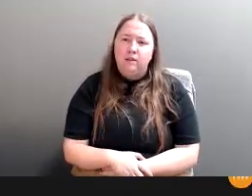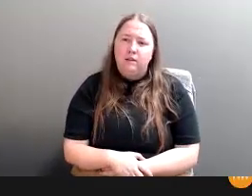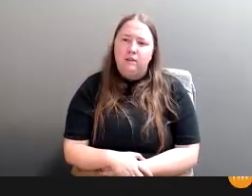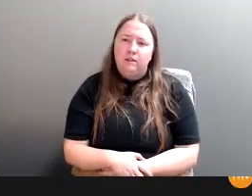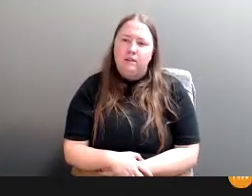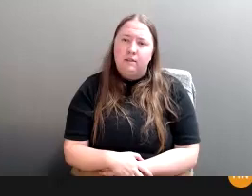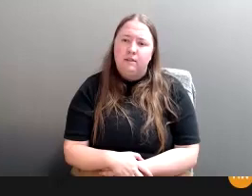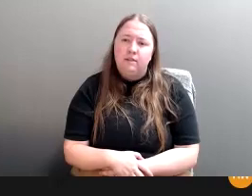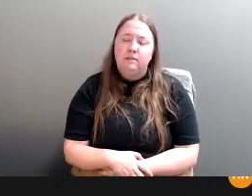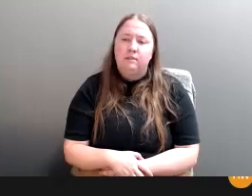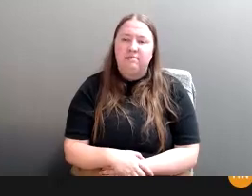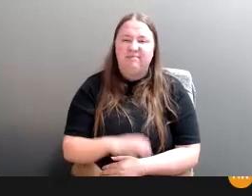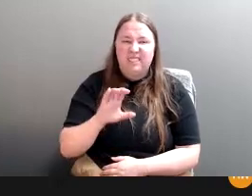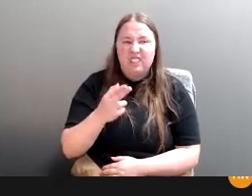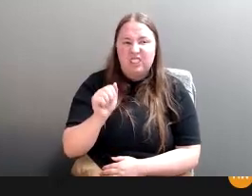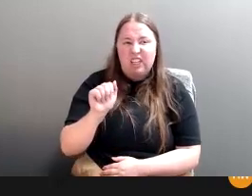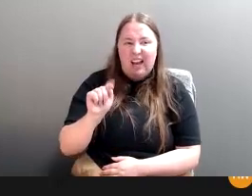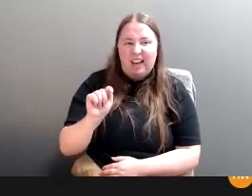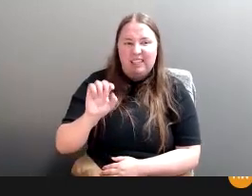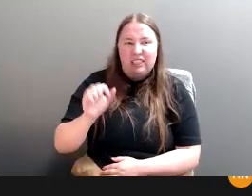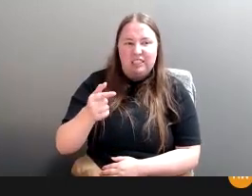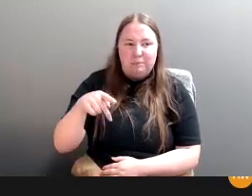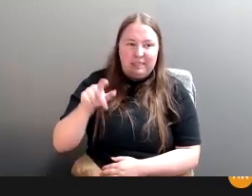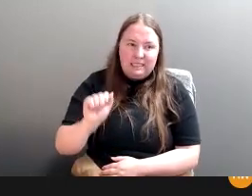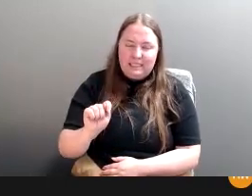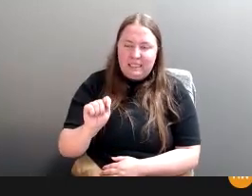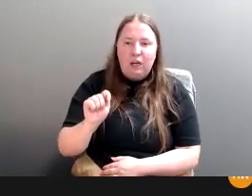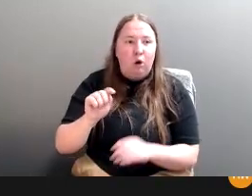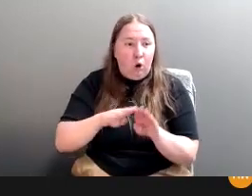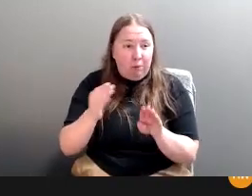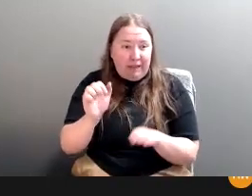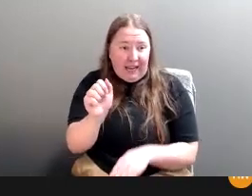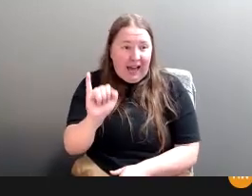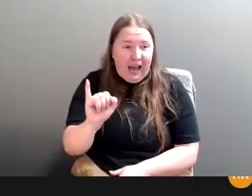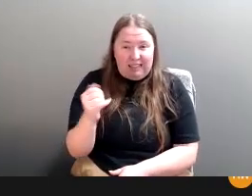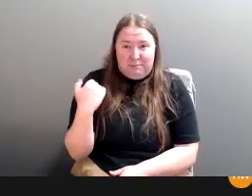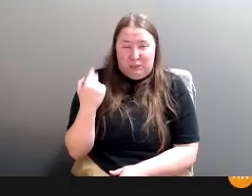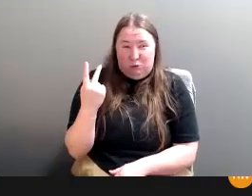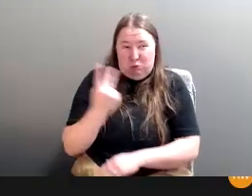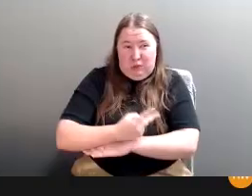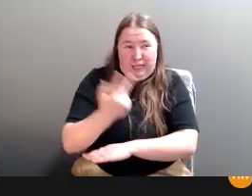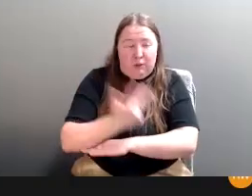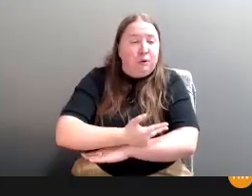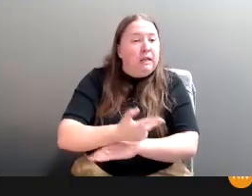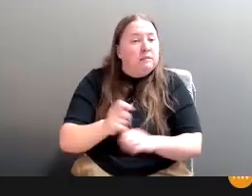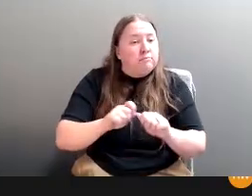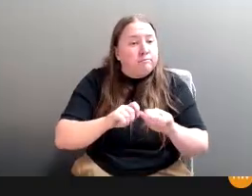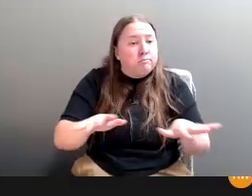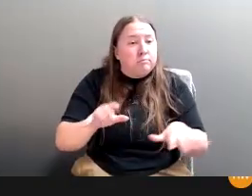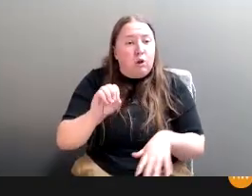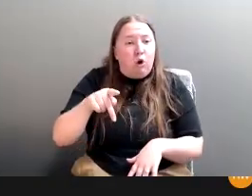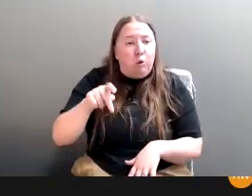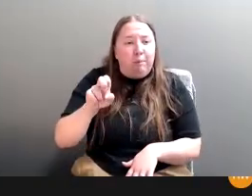these, and ChatGPT or OpenAI just over the last 2 or 3 days has actually released an open